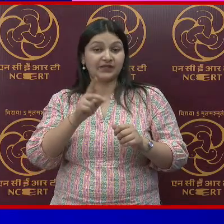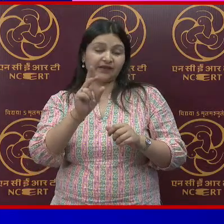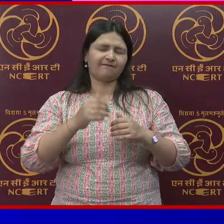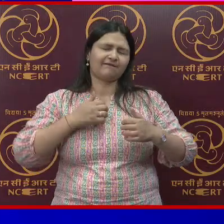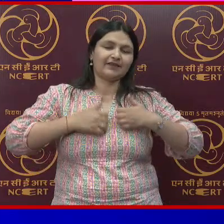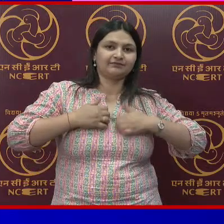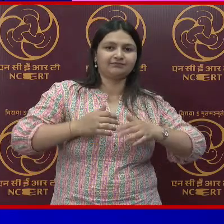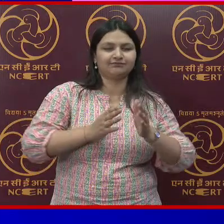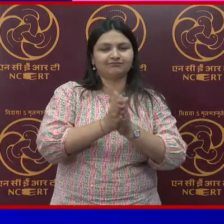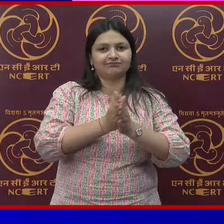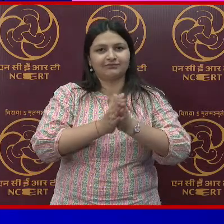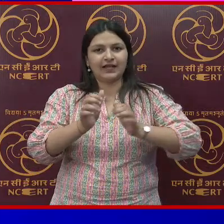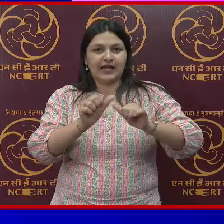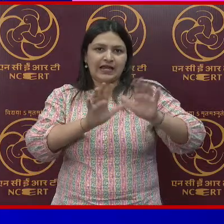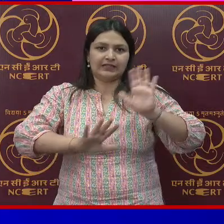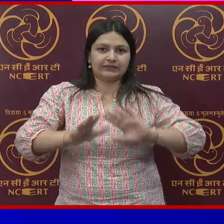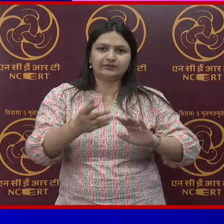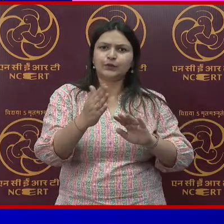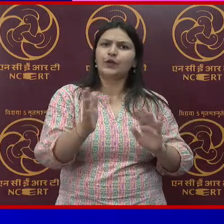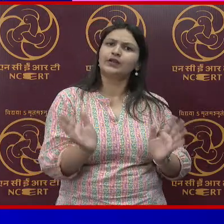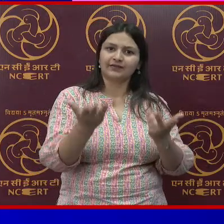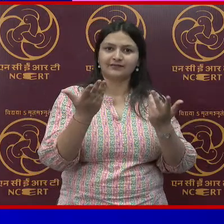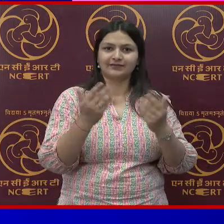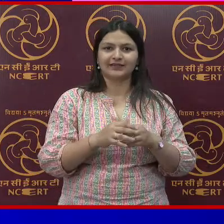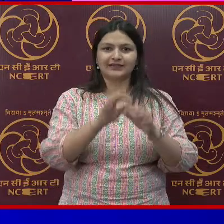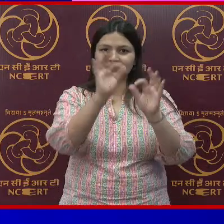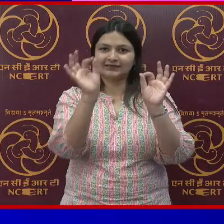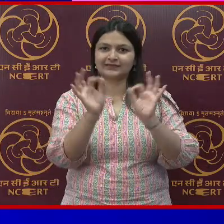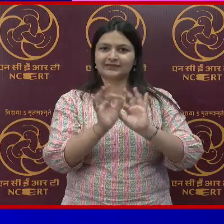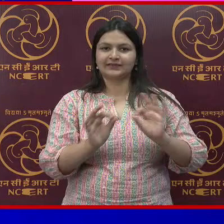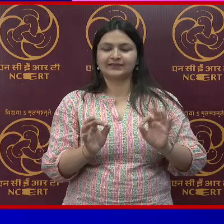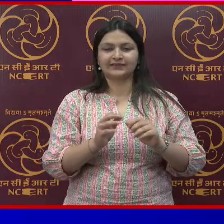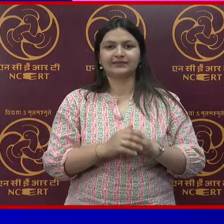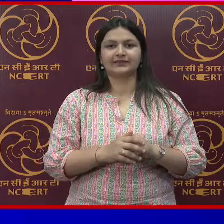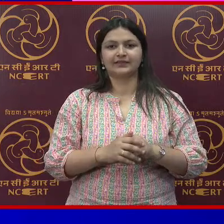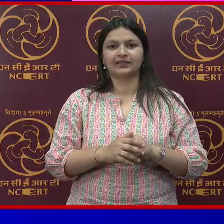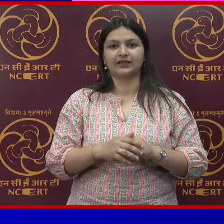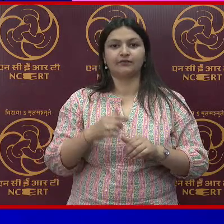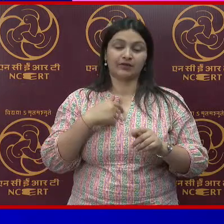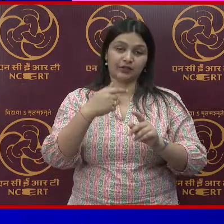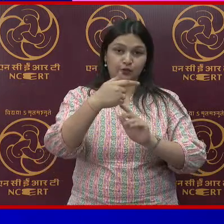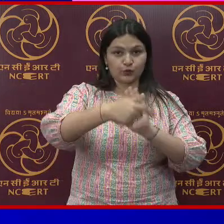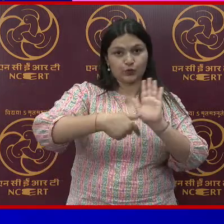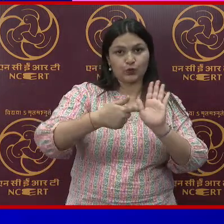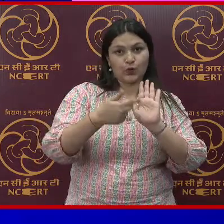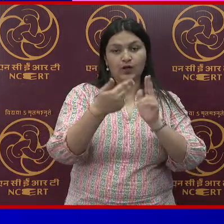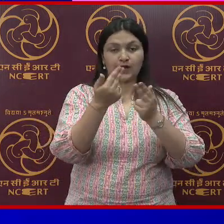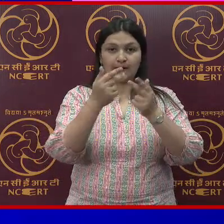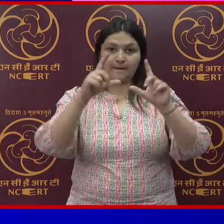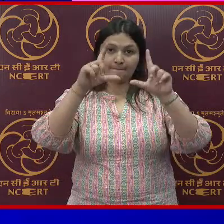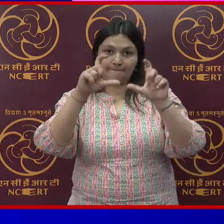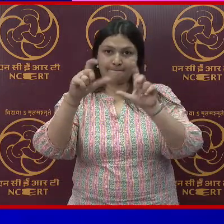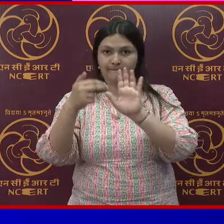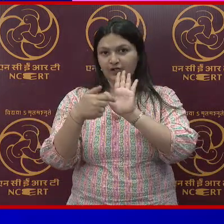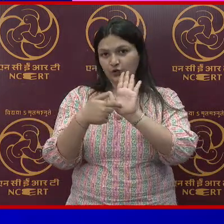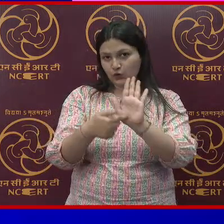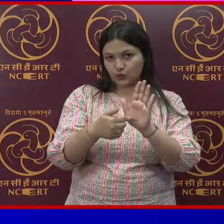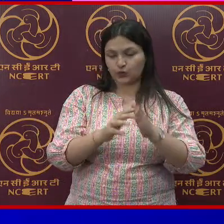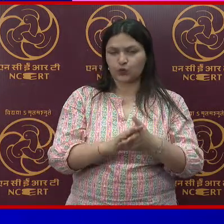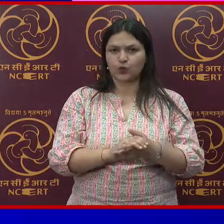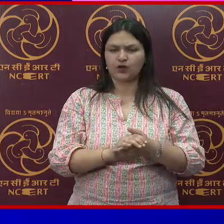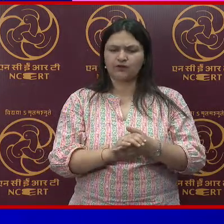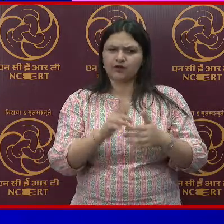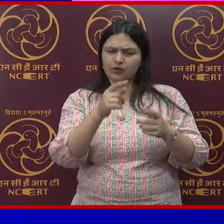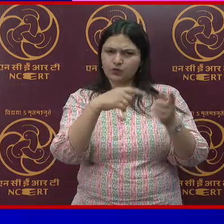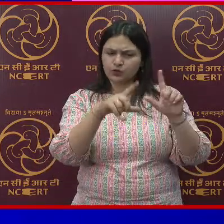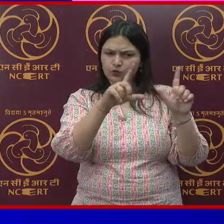activity for you. Are you ready for it? Yes, ma'am. Okay. Now, I am going to be showing you some pictures of body parts and then you